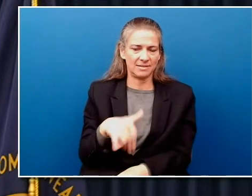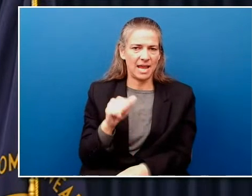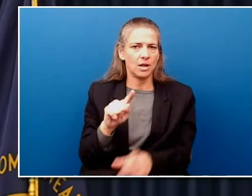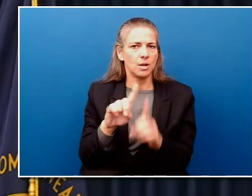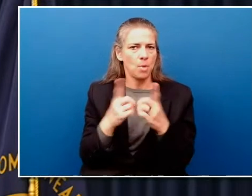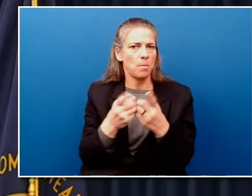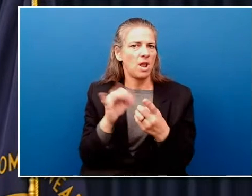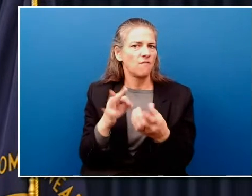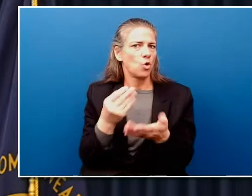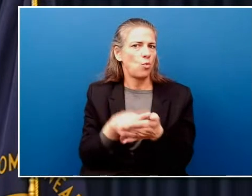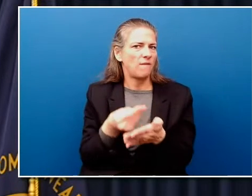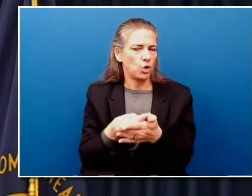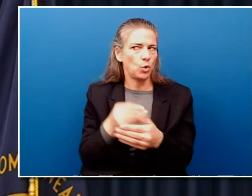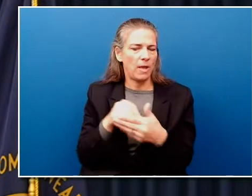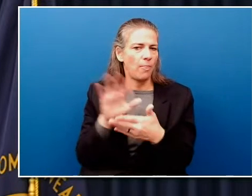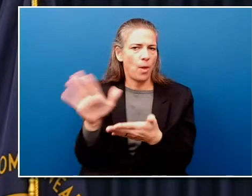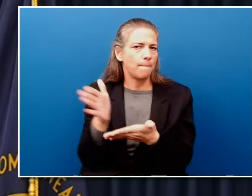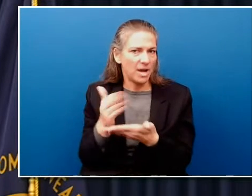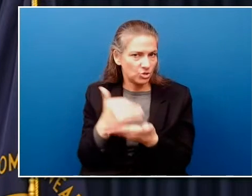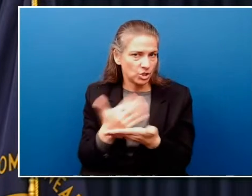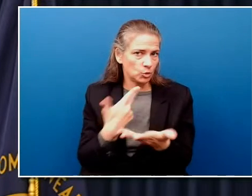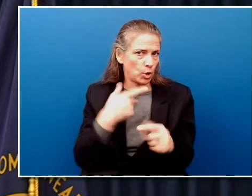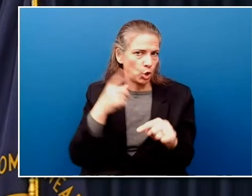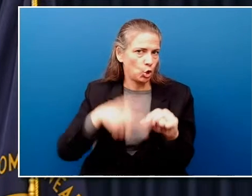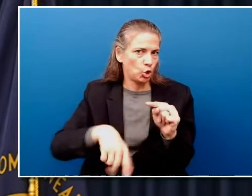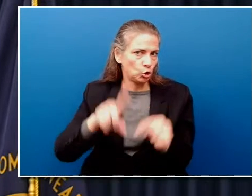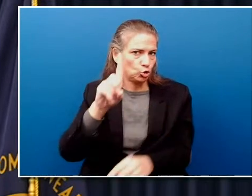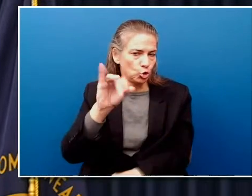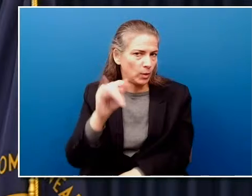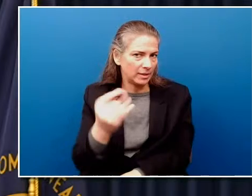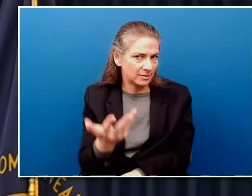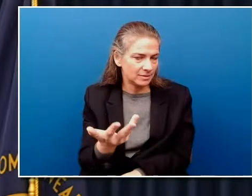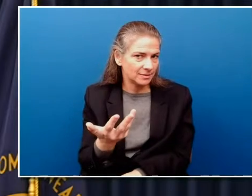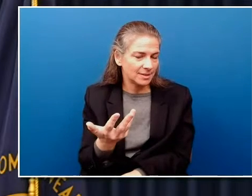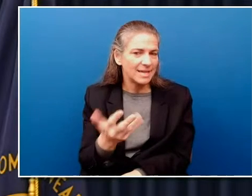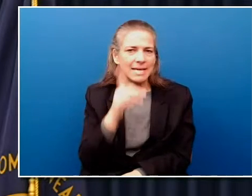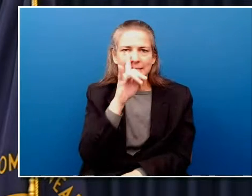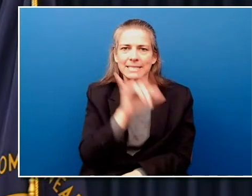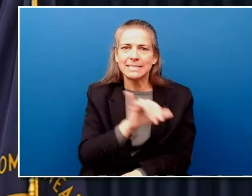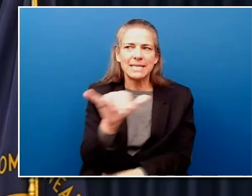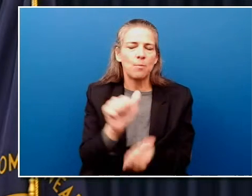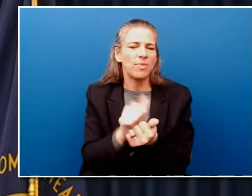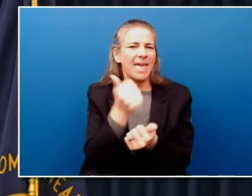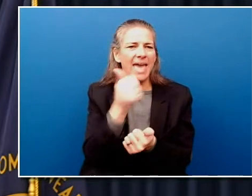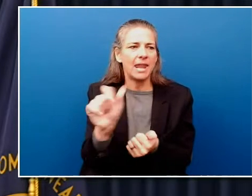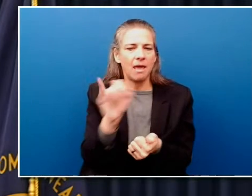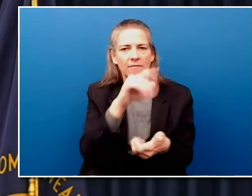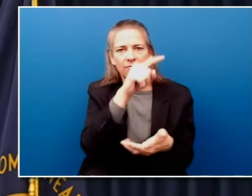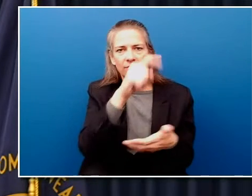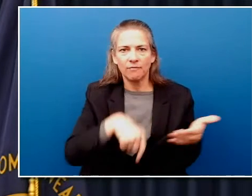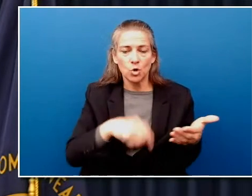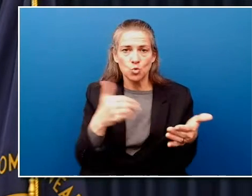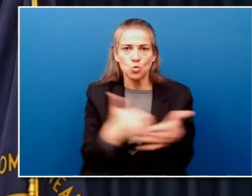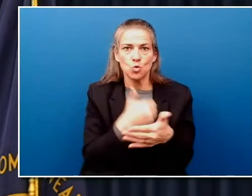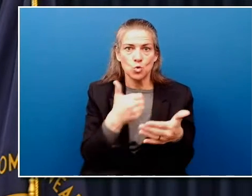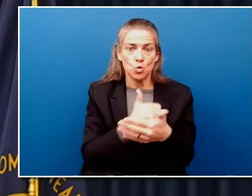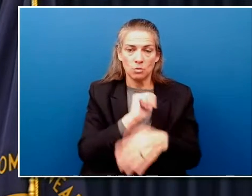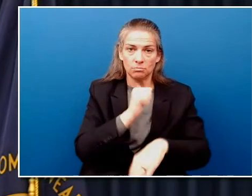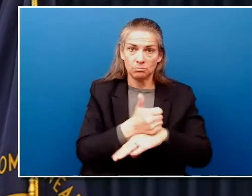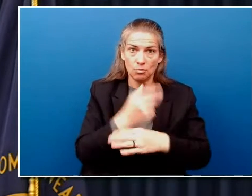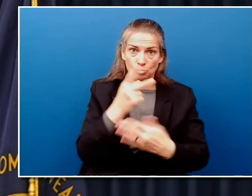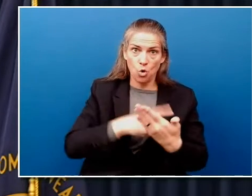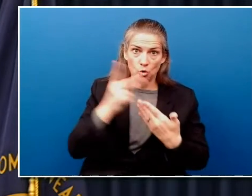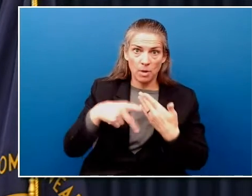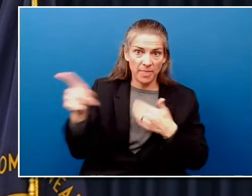Revenue in their budget. And so we couldn't do it. That's the same with any of these new programs that are passed